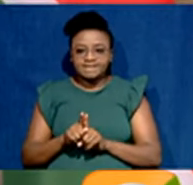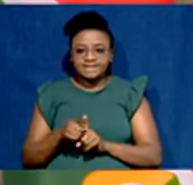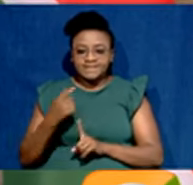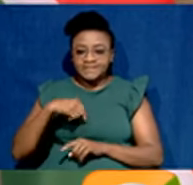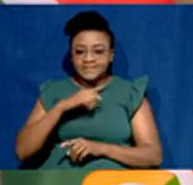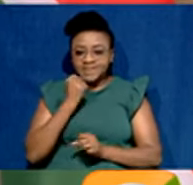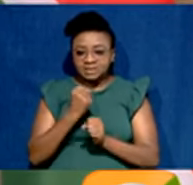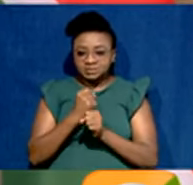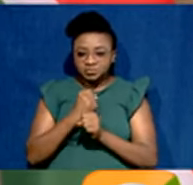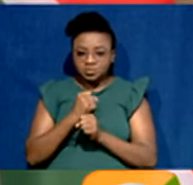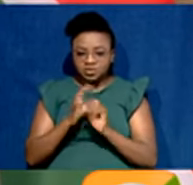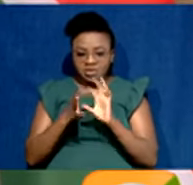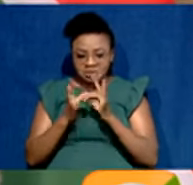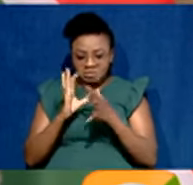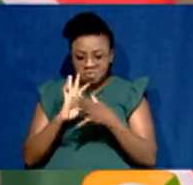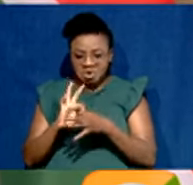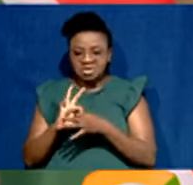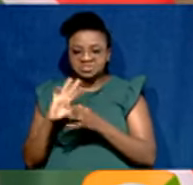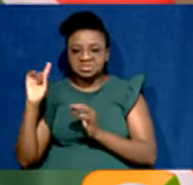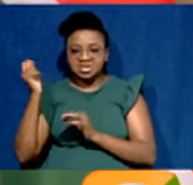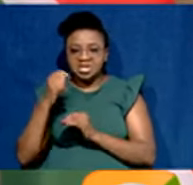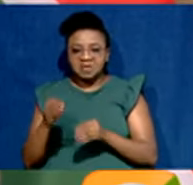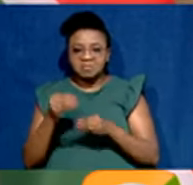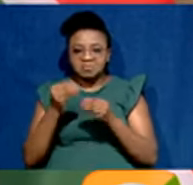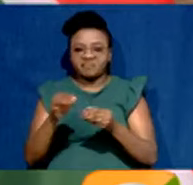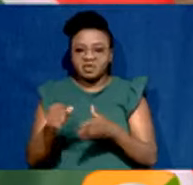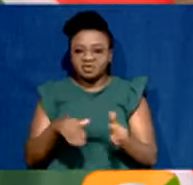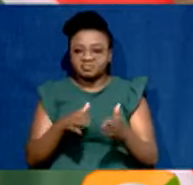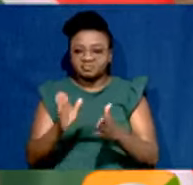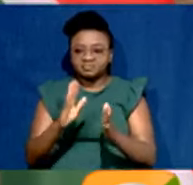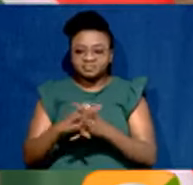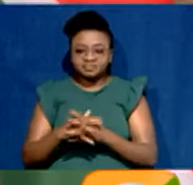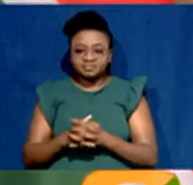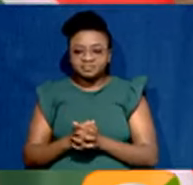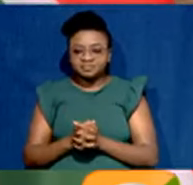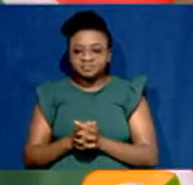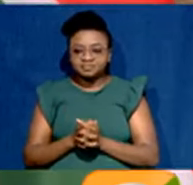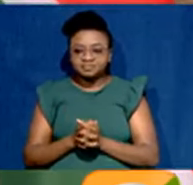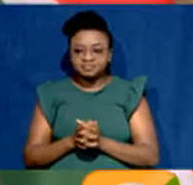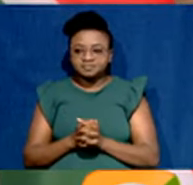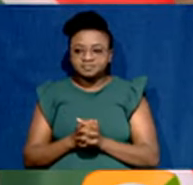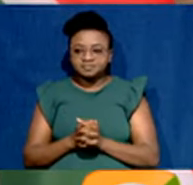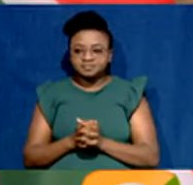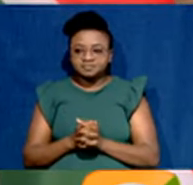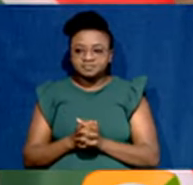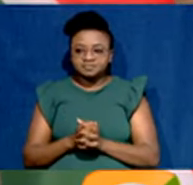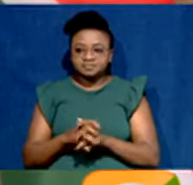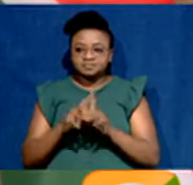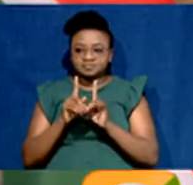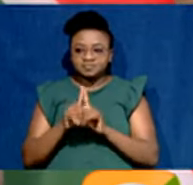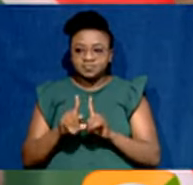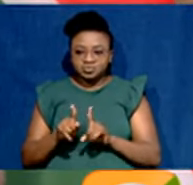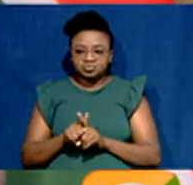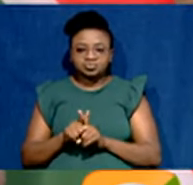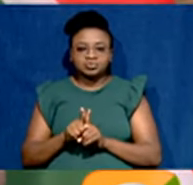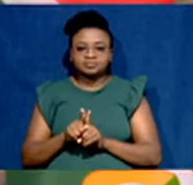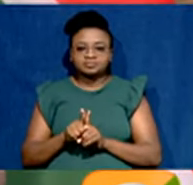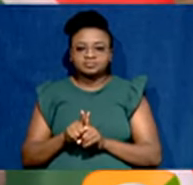also connecting Kenyans to opportunities outside Kenya. For your information, just so that I conclude,